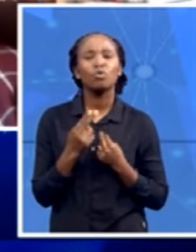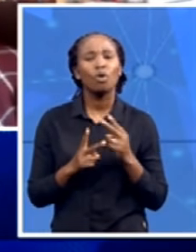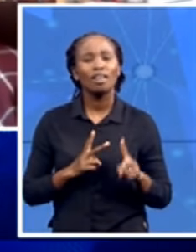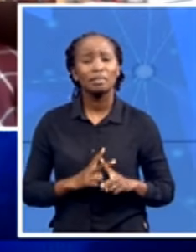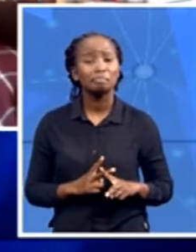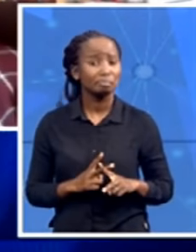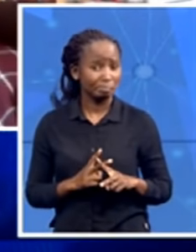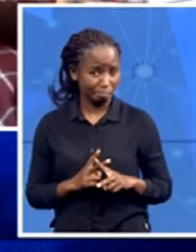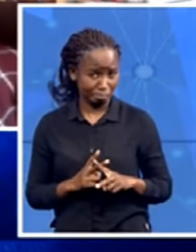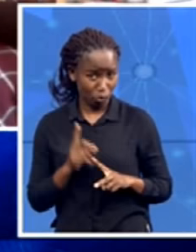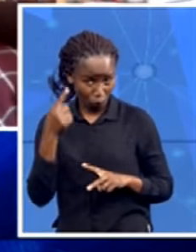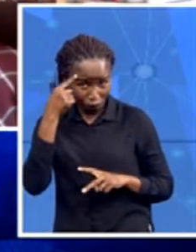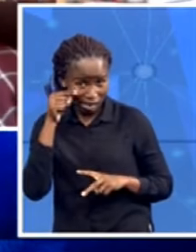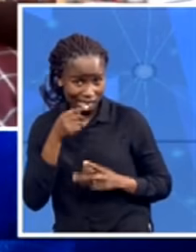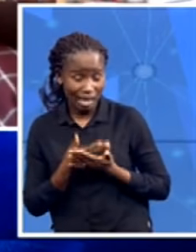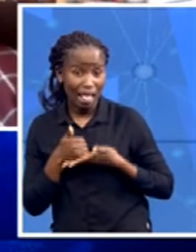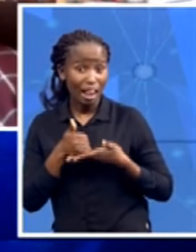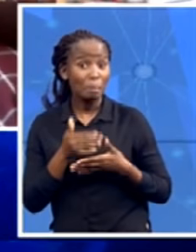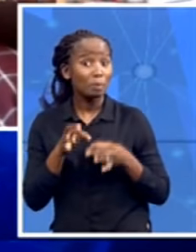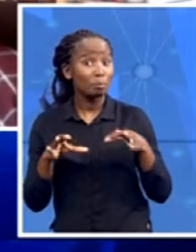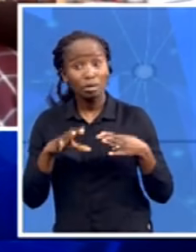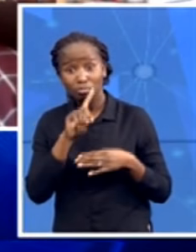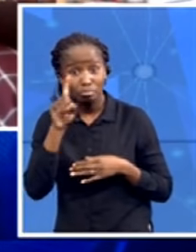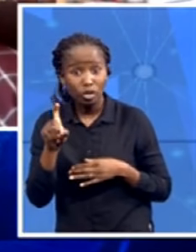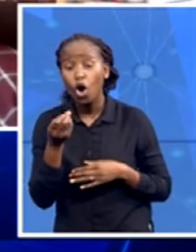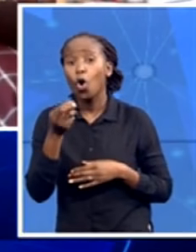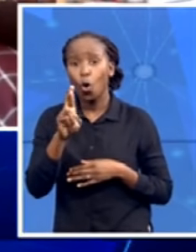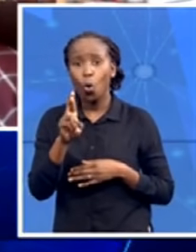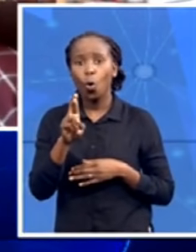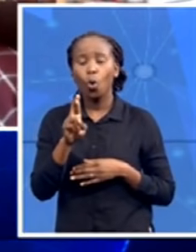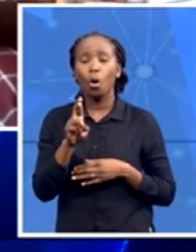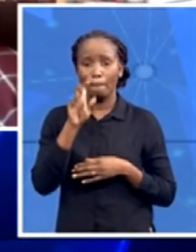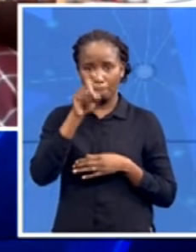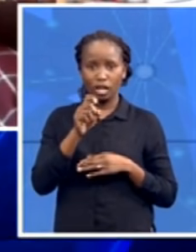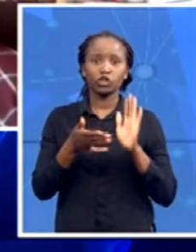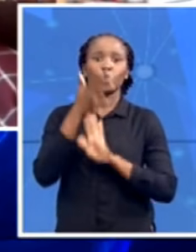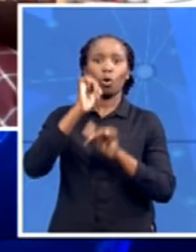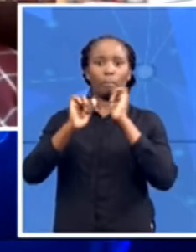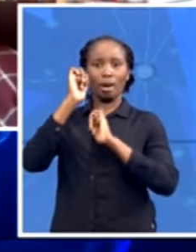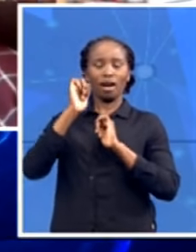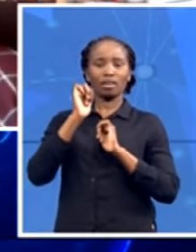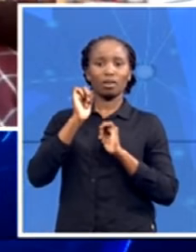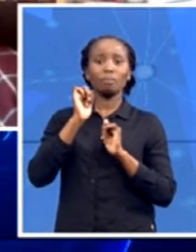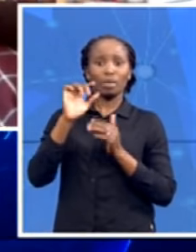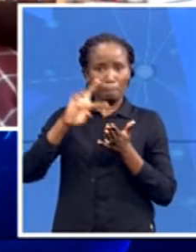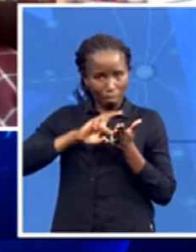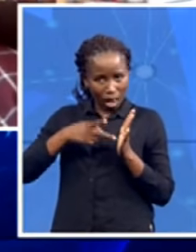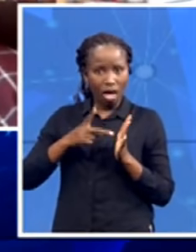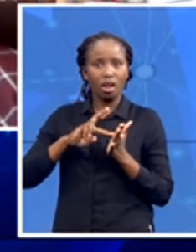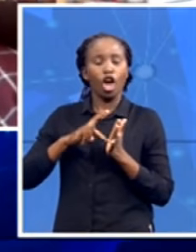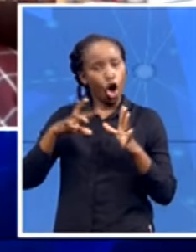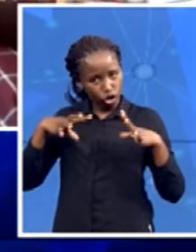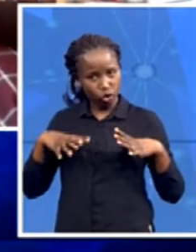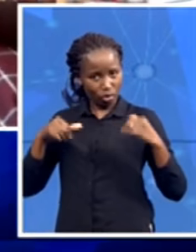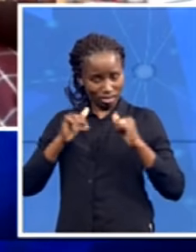party just need to go back to the drawing board and see what the people needs are and then start delivering the basic services that the people so desperately